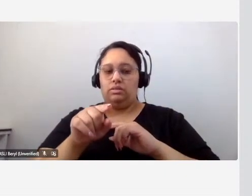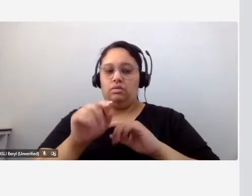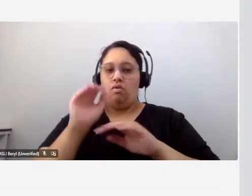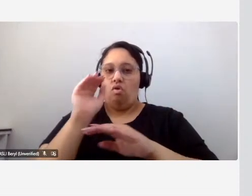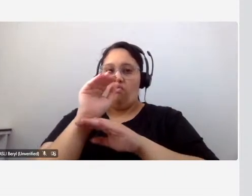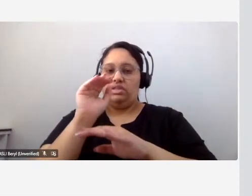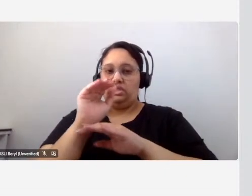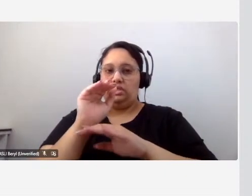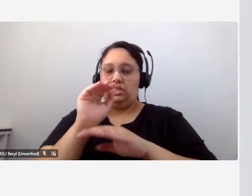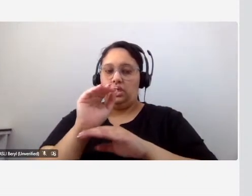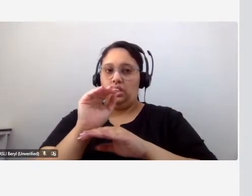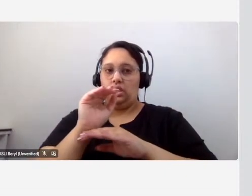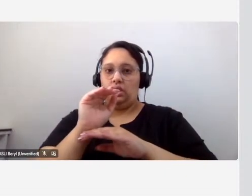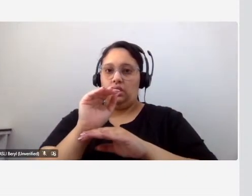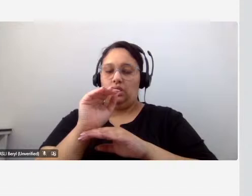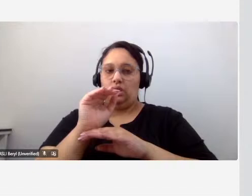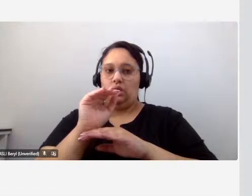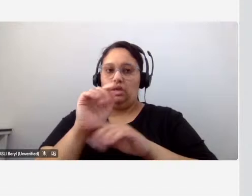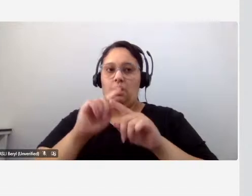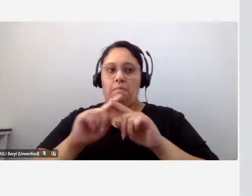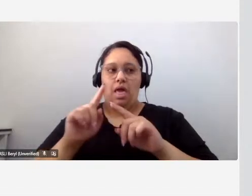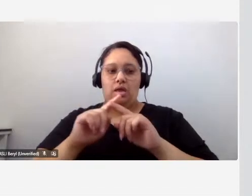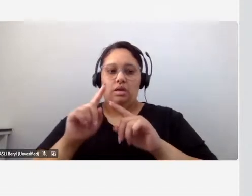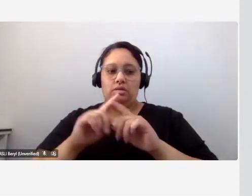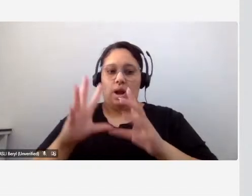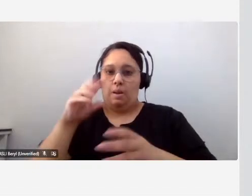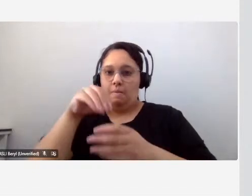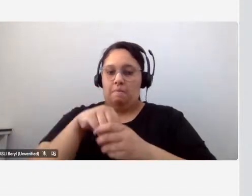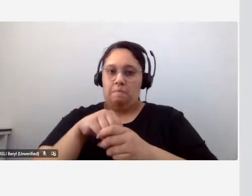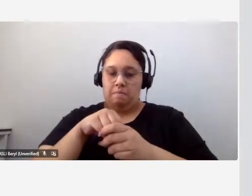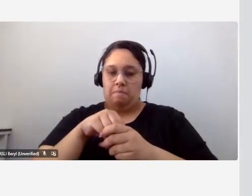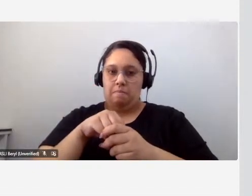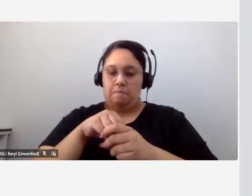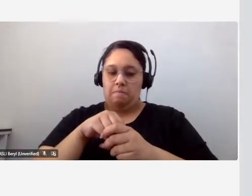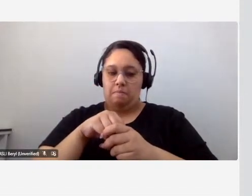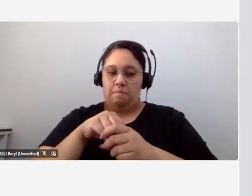overseas trips that players partake on